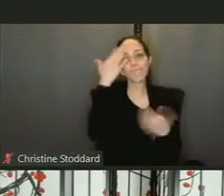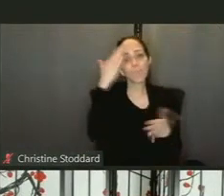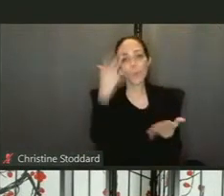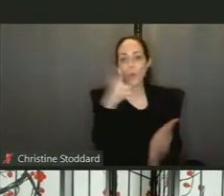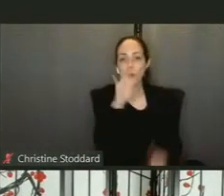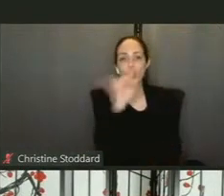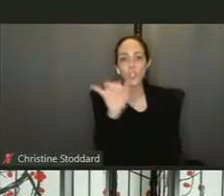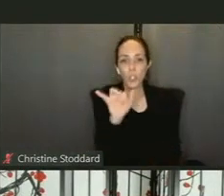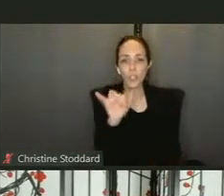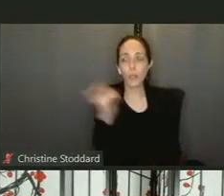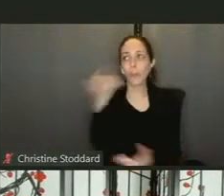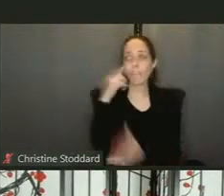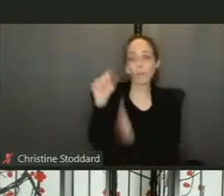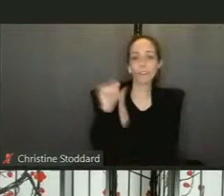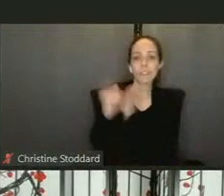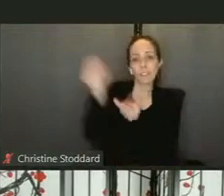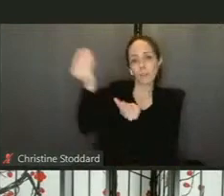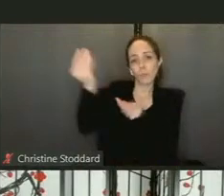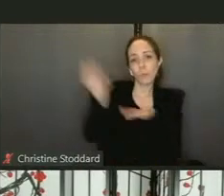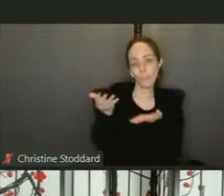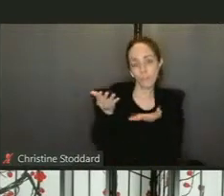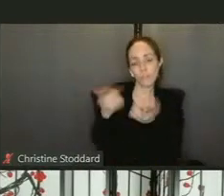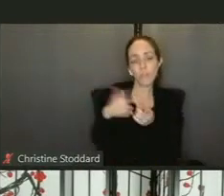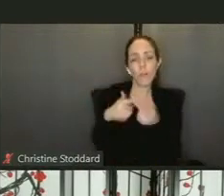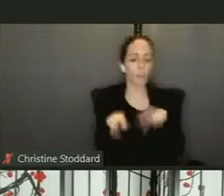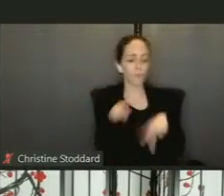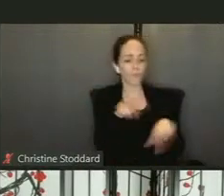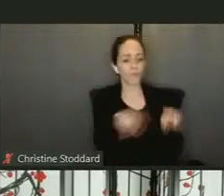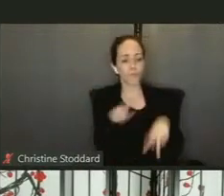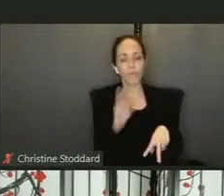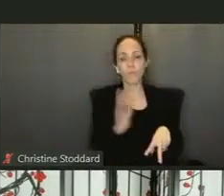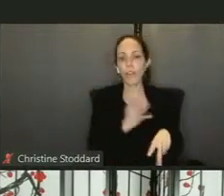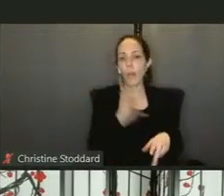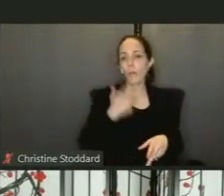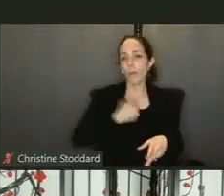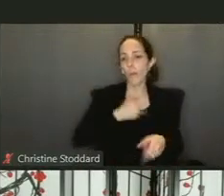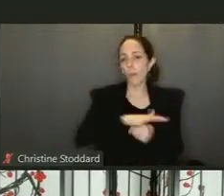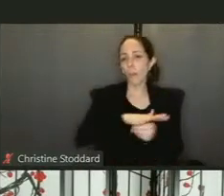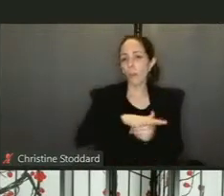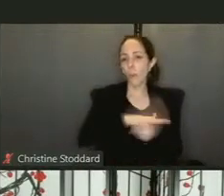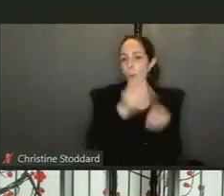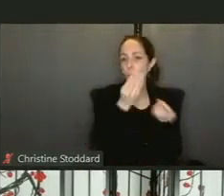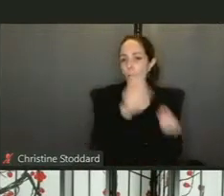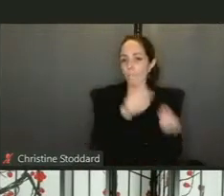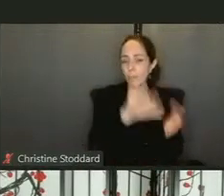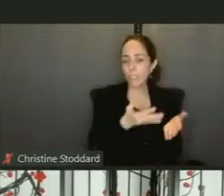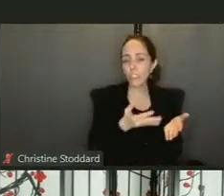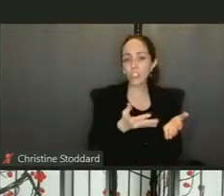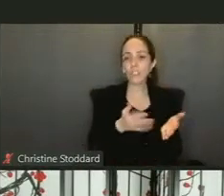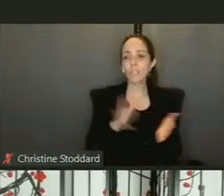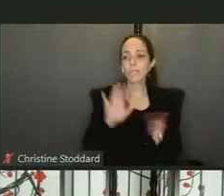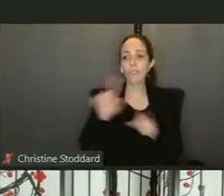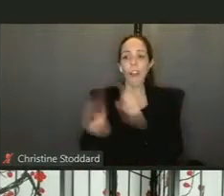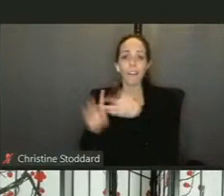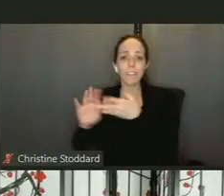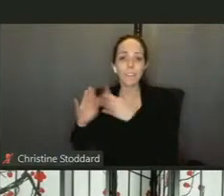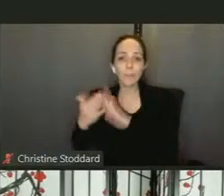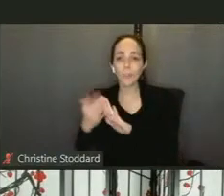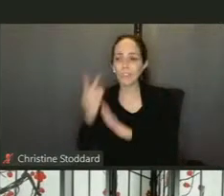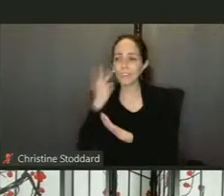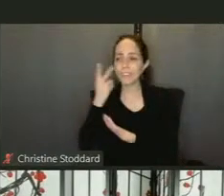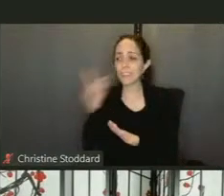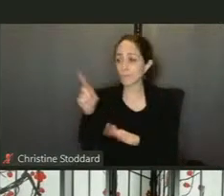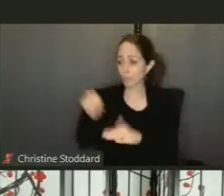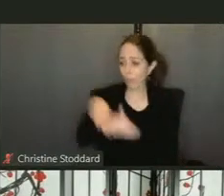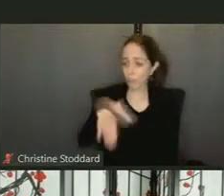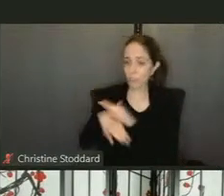the state as well as looking at our own local data and listening to what our communities are saying about access to